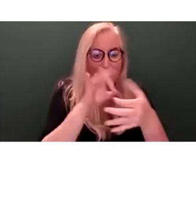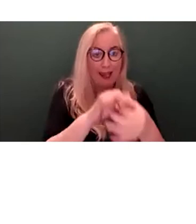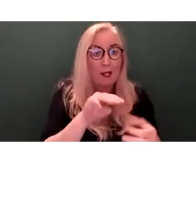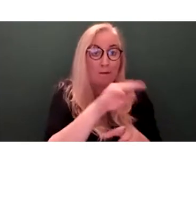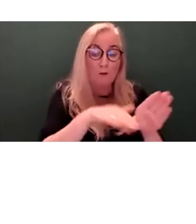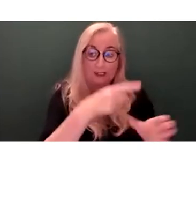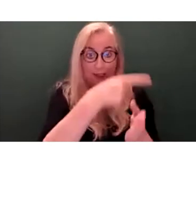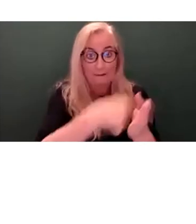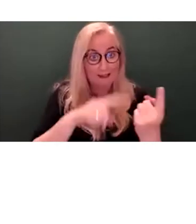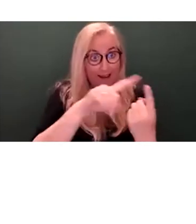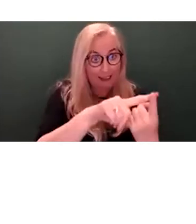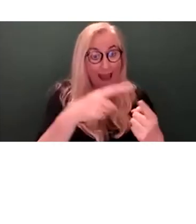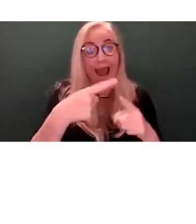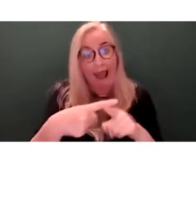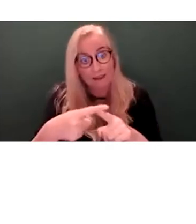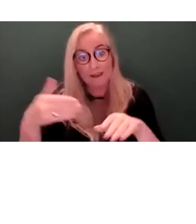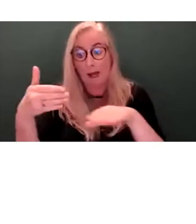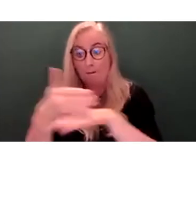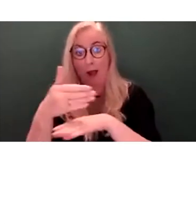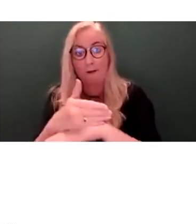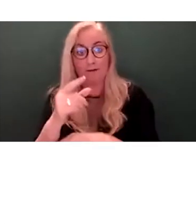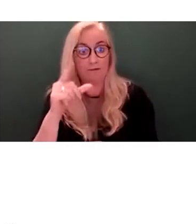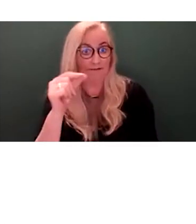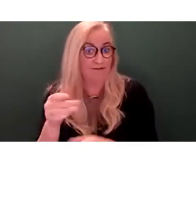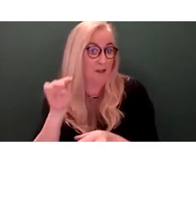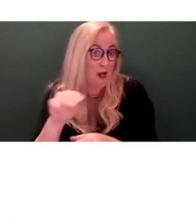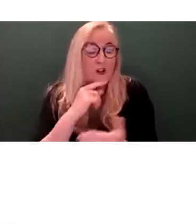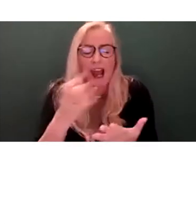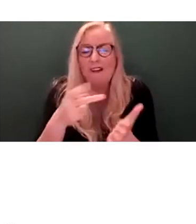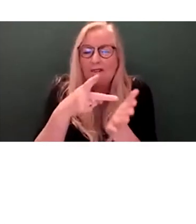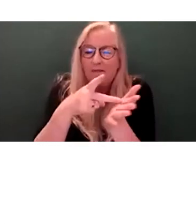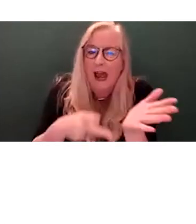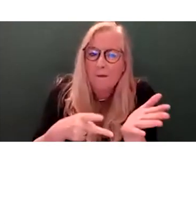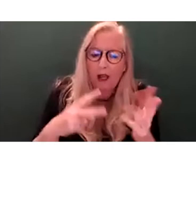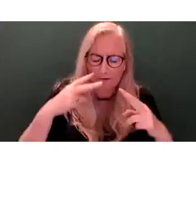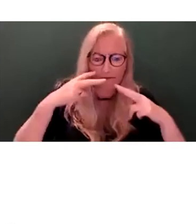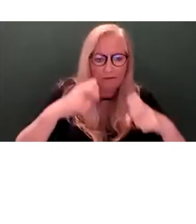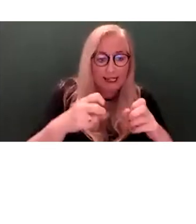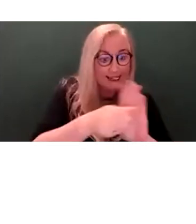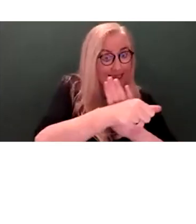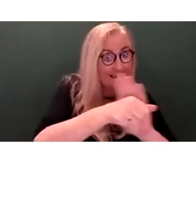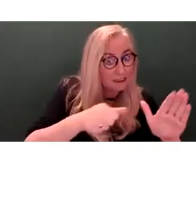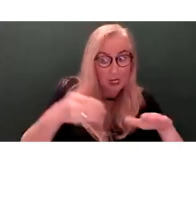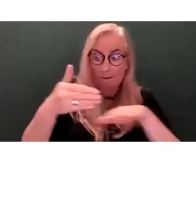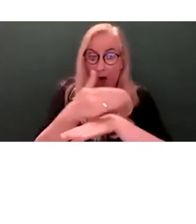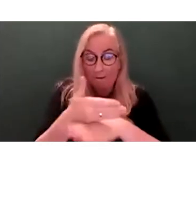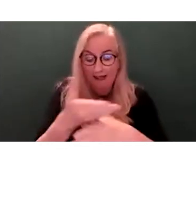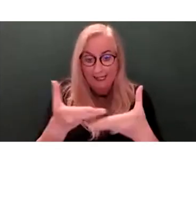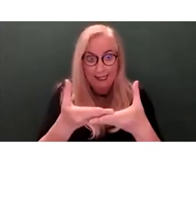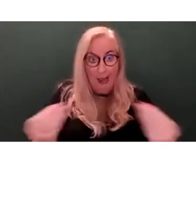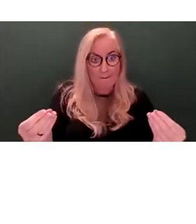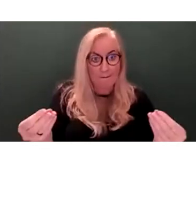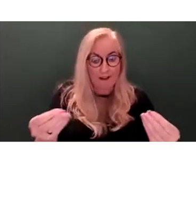Disabilities and Their Employment Prospects, provides valuable insight into the skills and employment gaps of persons